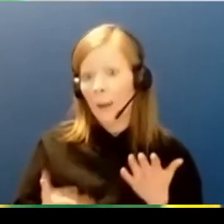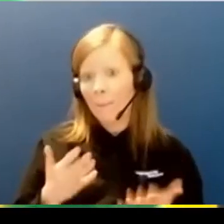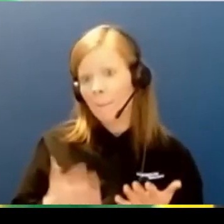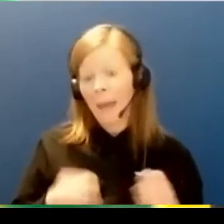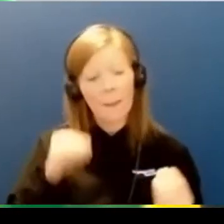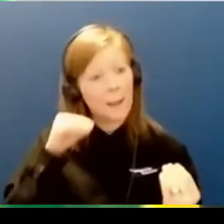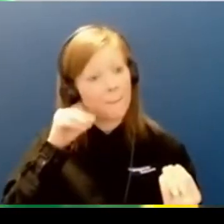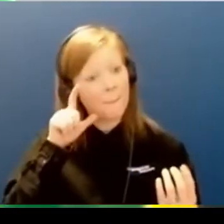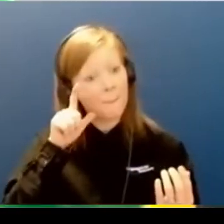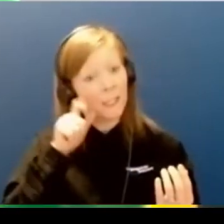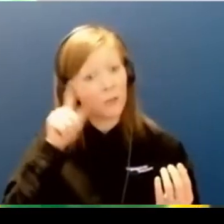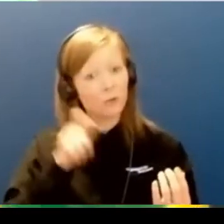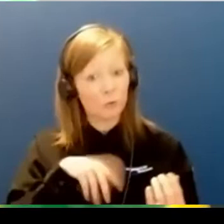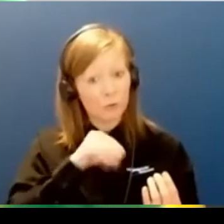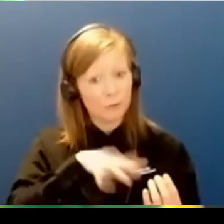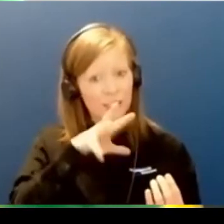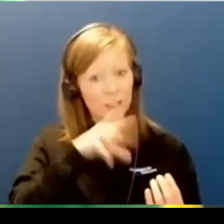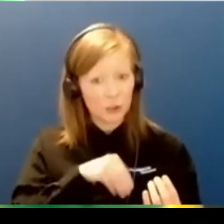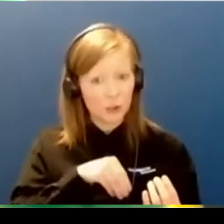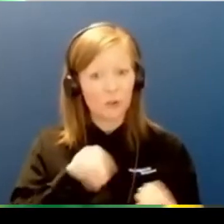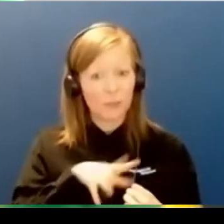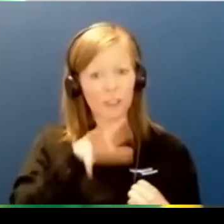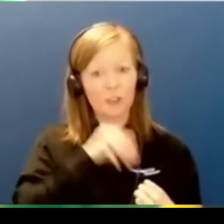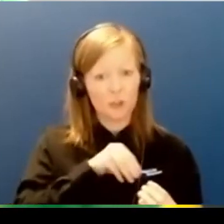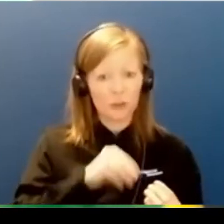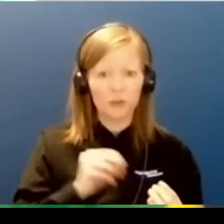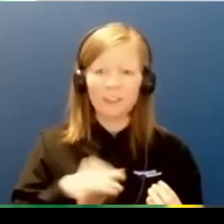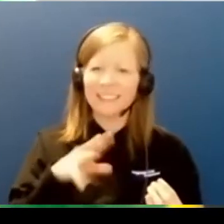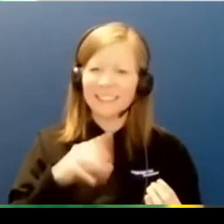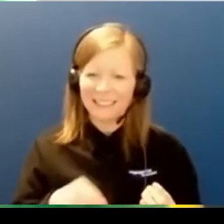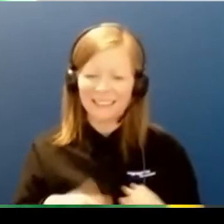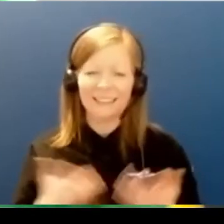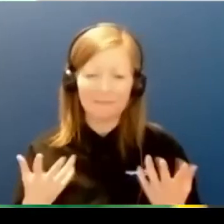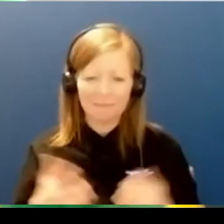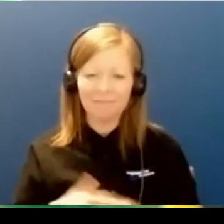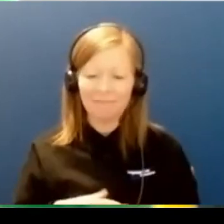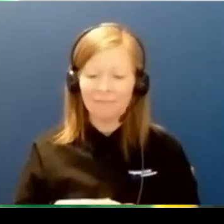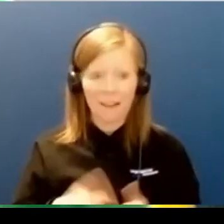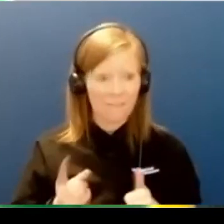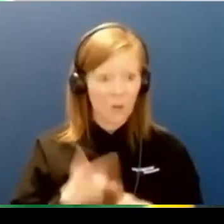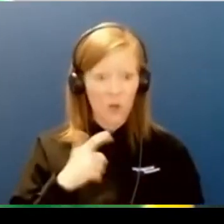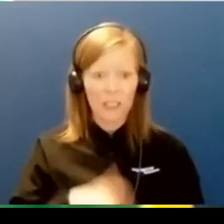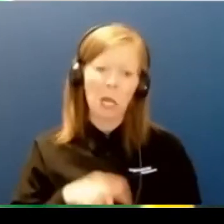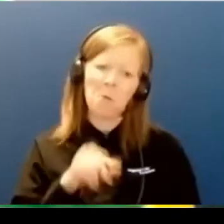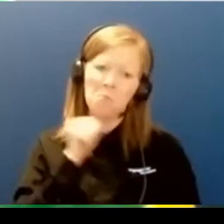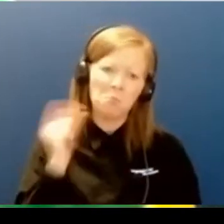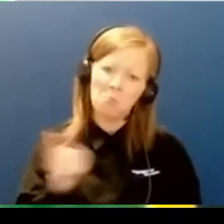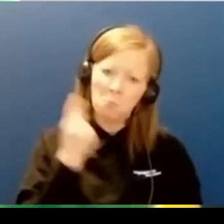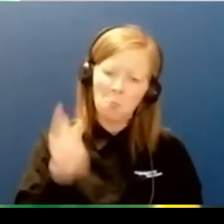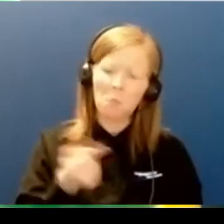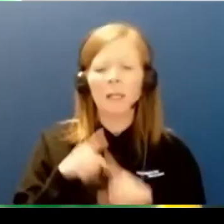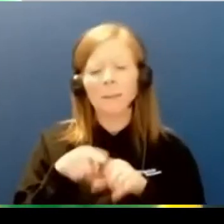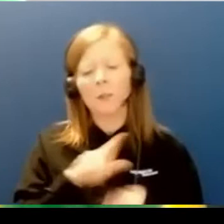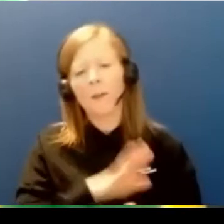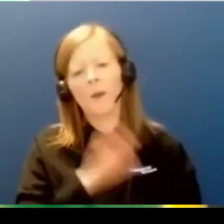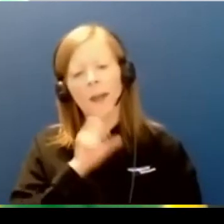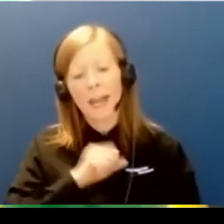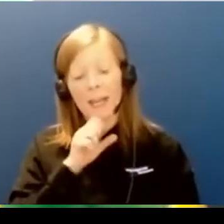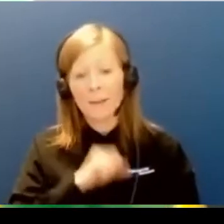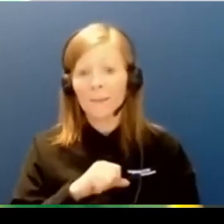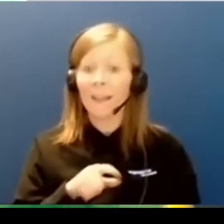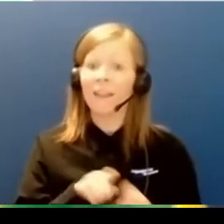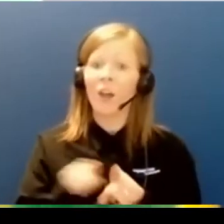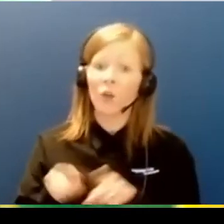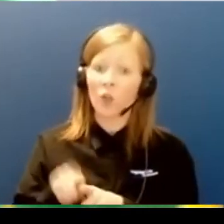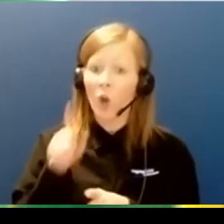pictures of their teeth when they're in the dental chair, not always for their first visit, but it depends on their age. And then we're going to